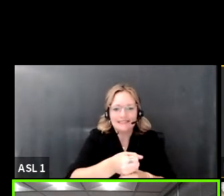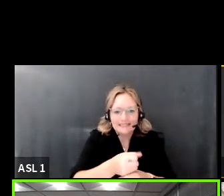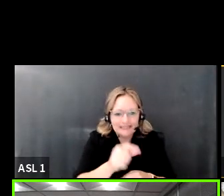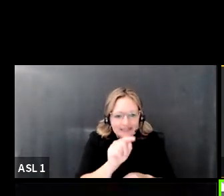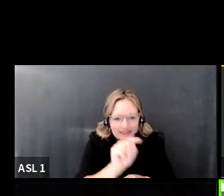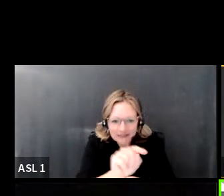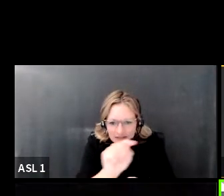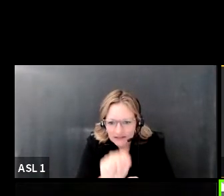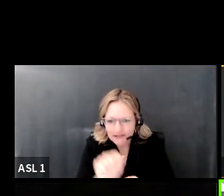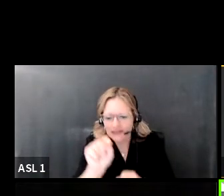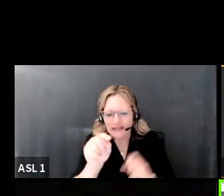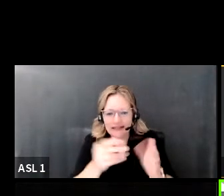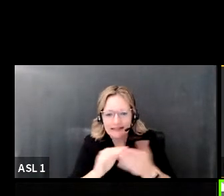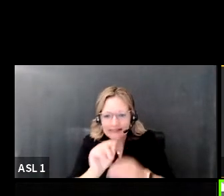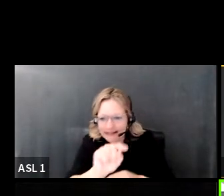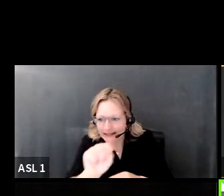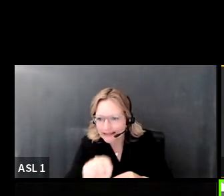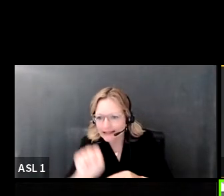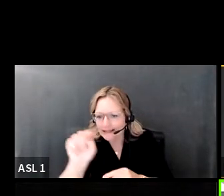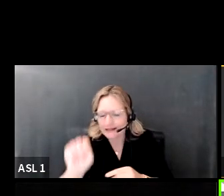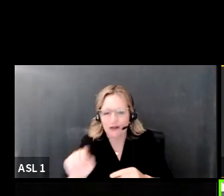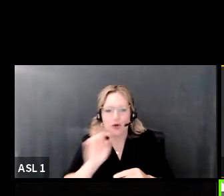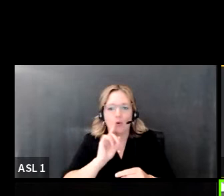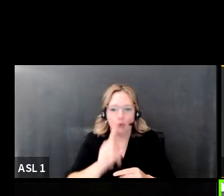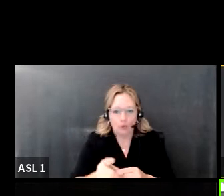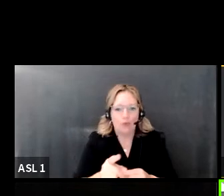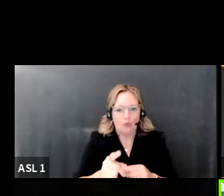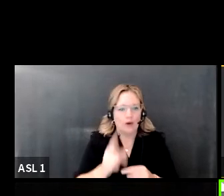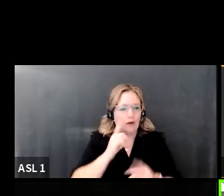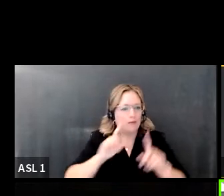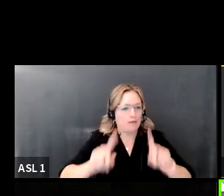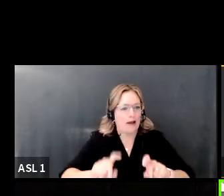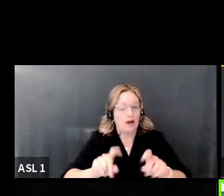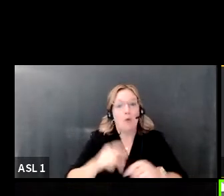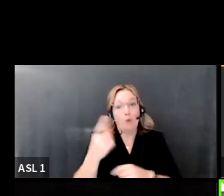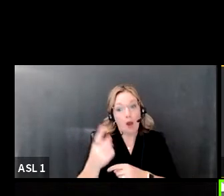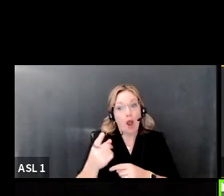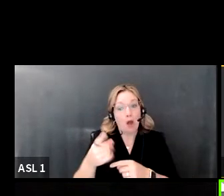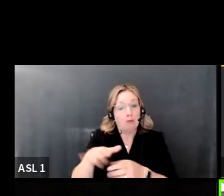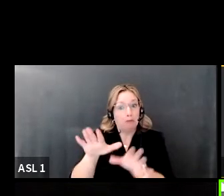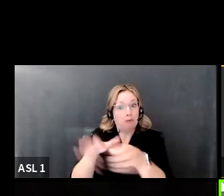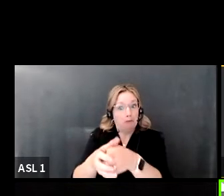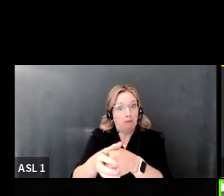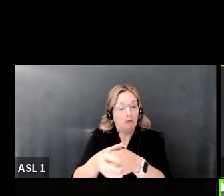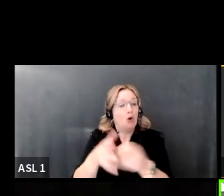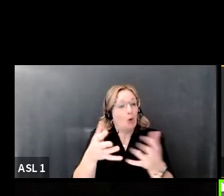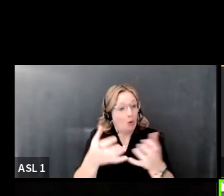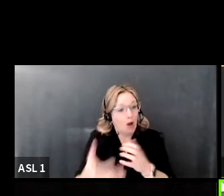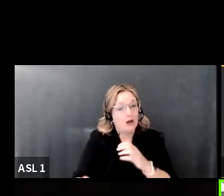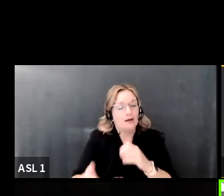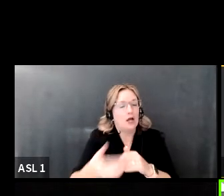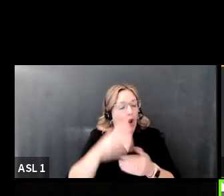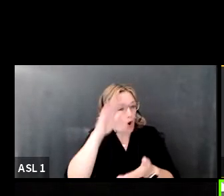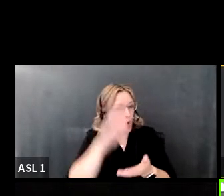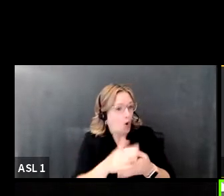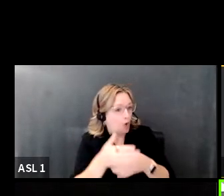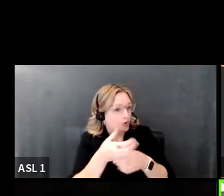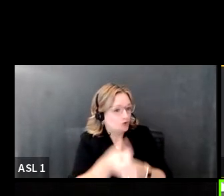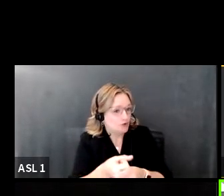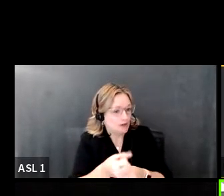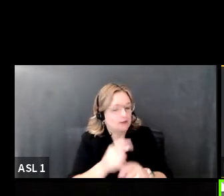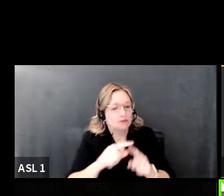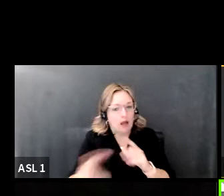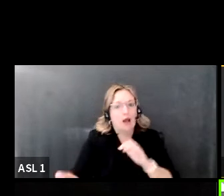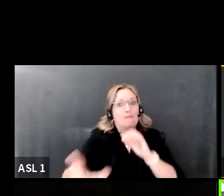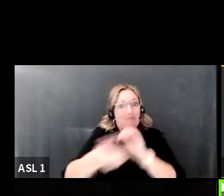to pilot it at two ends one a community that very much wants to work with us while they have low trust they have a high desire to partner with